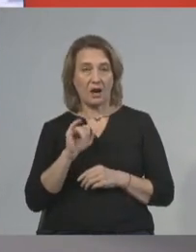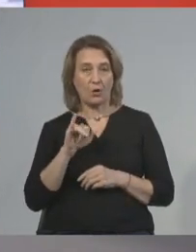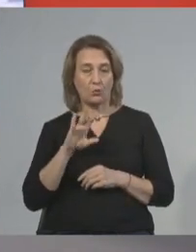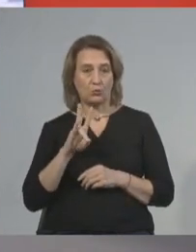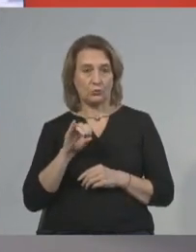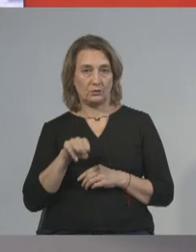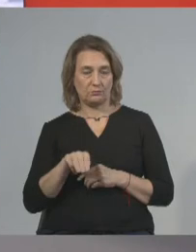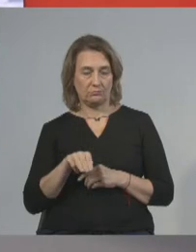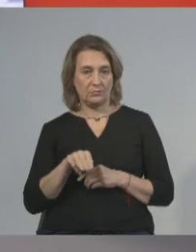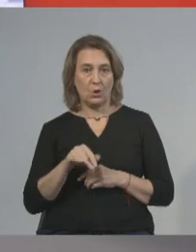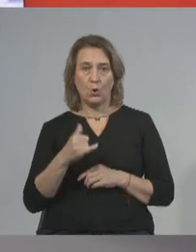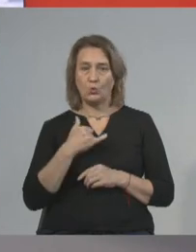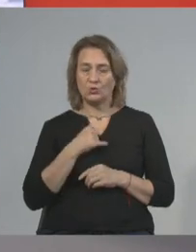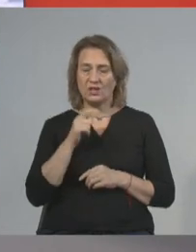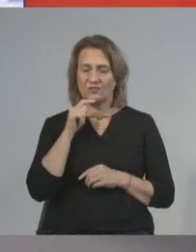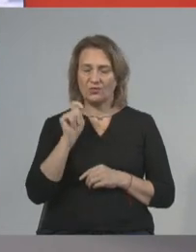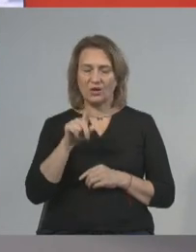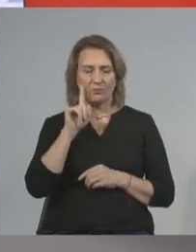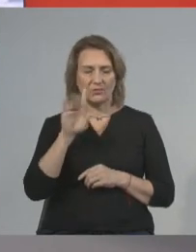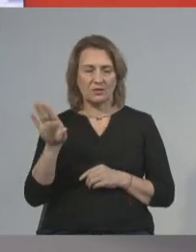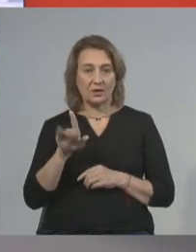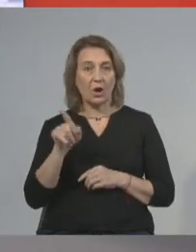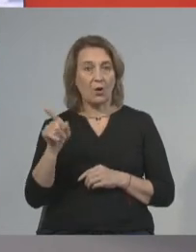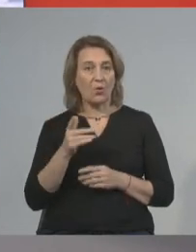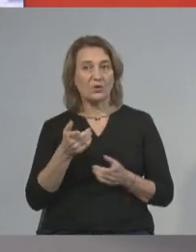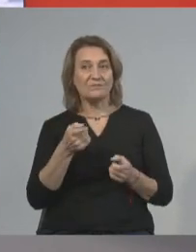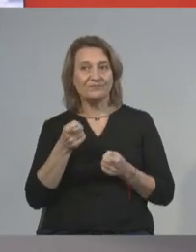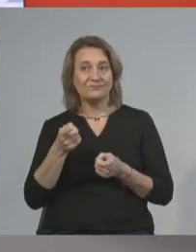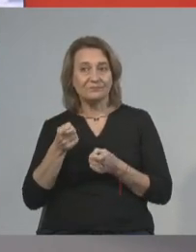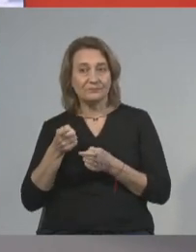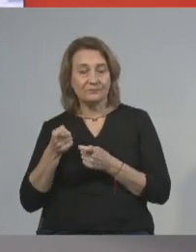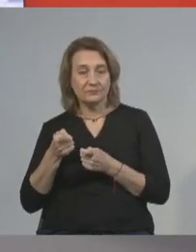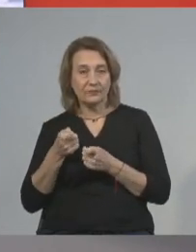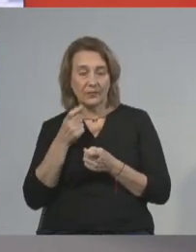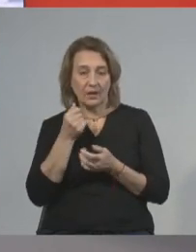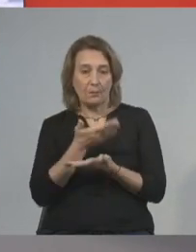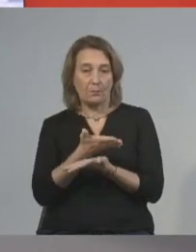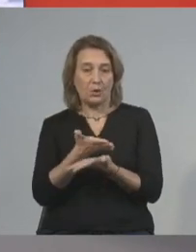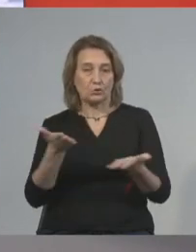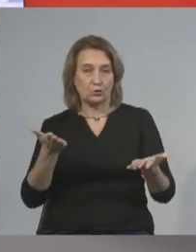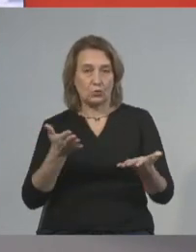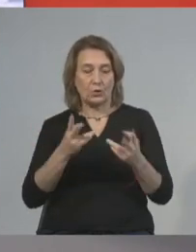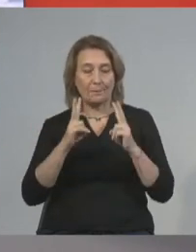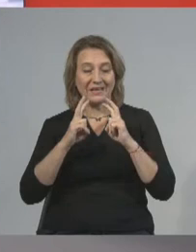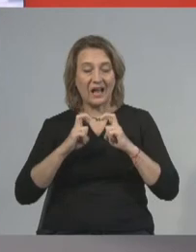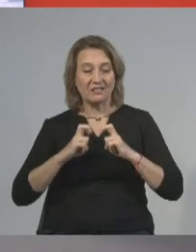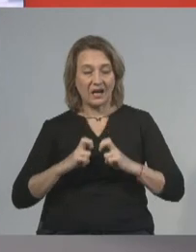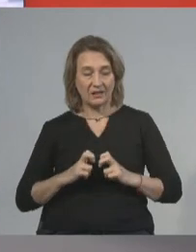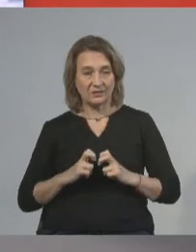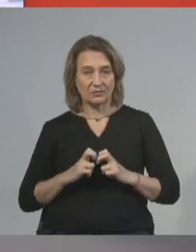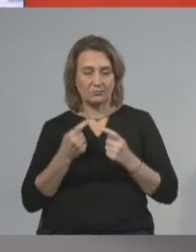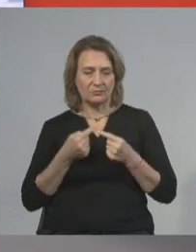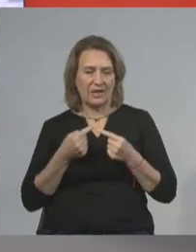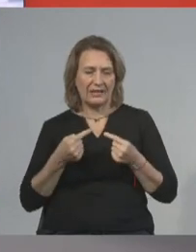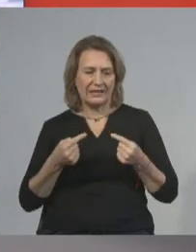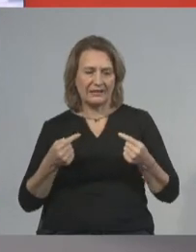twitter is not very popular in ukraine but it is the most transparent of all social networks to